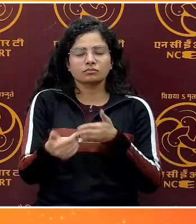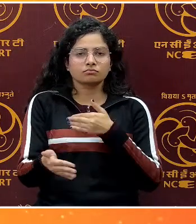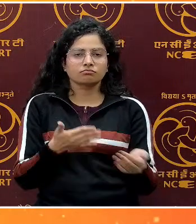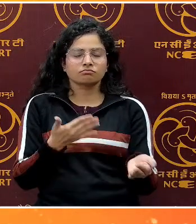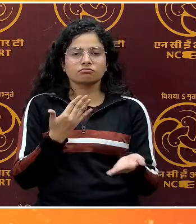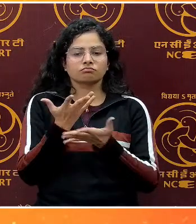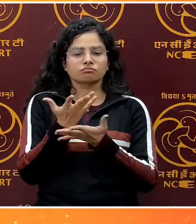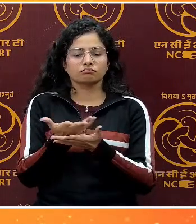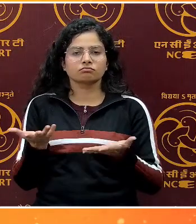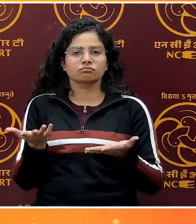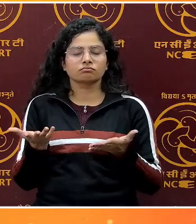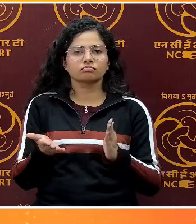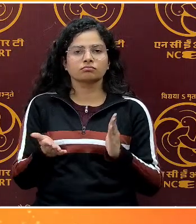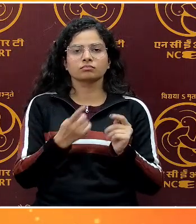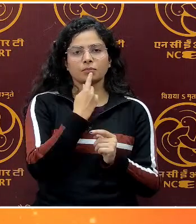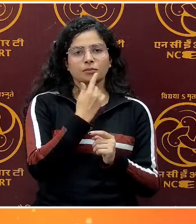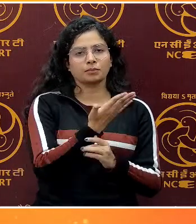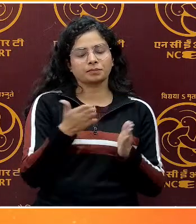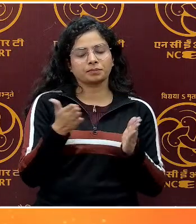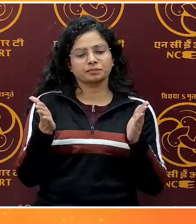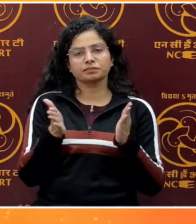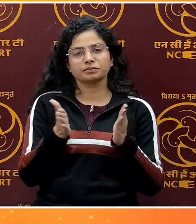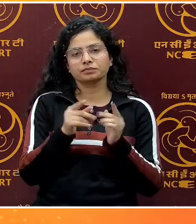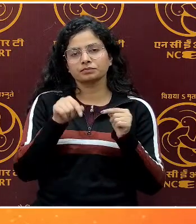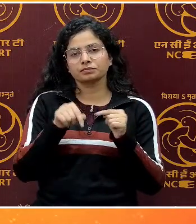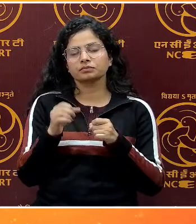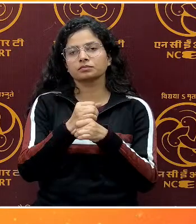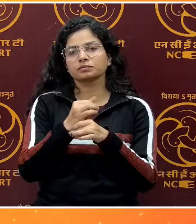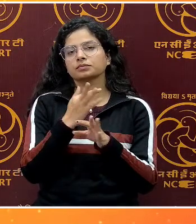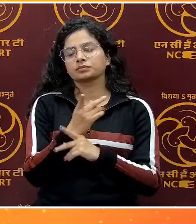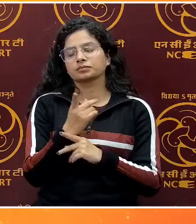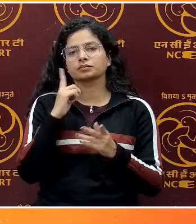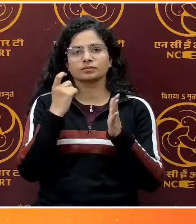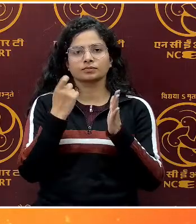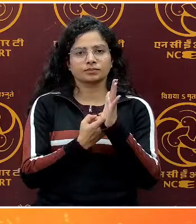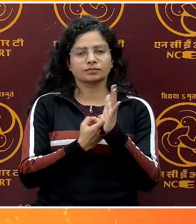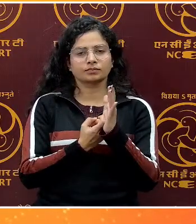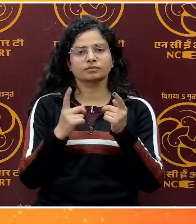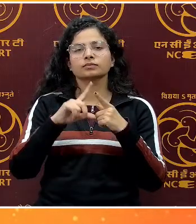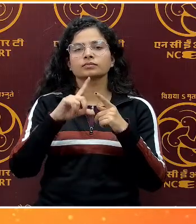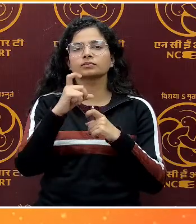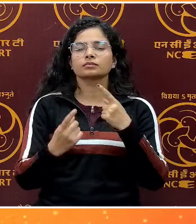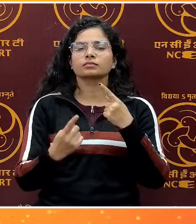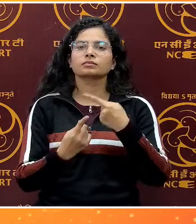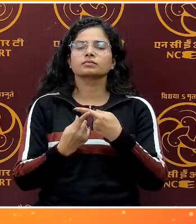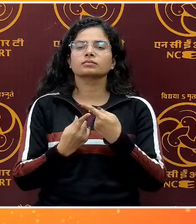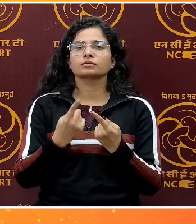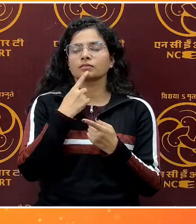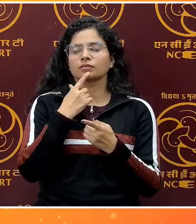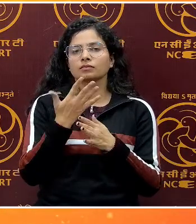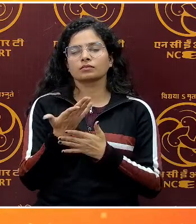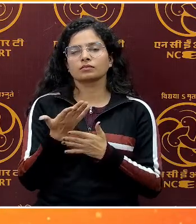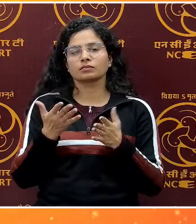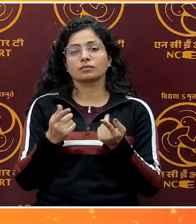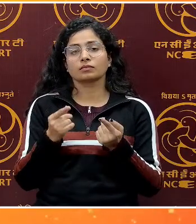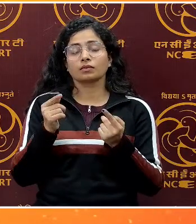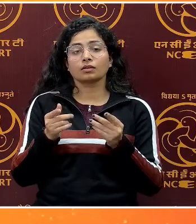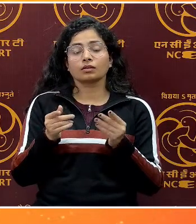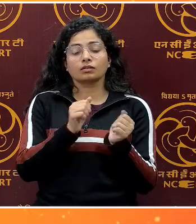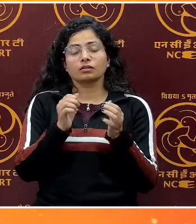is placed close to mirror, it will be forming an erect image and it is an enlarged